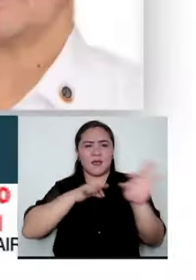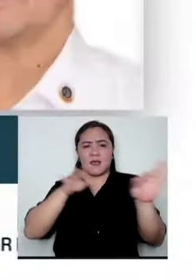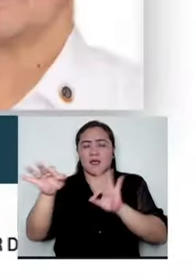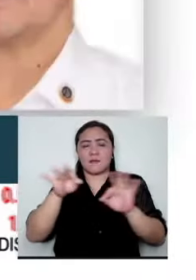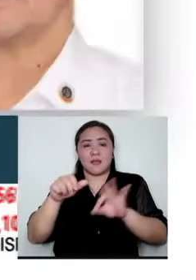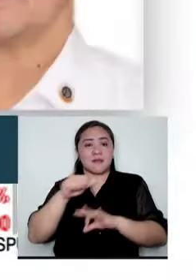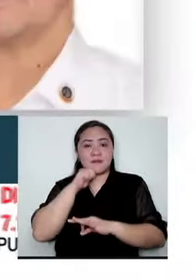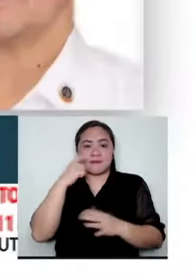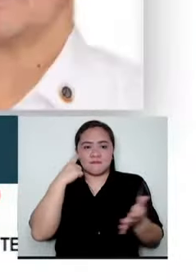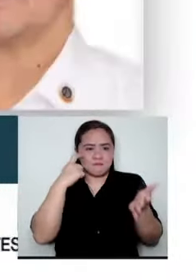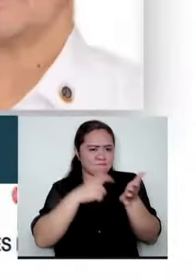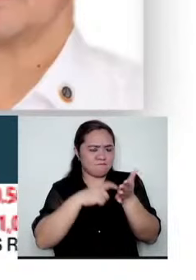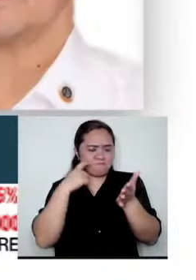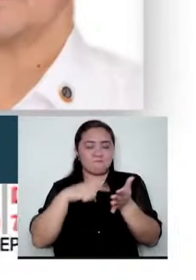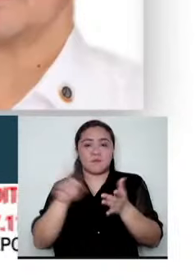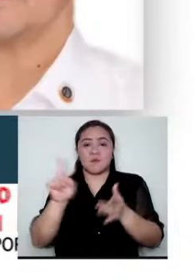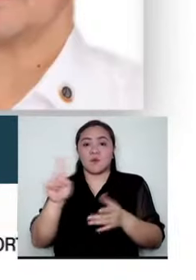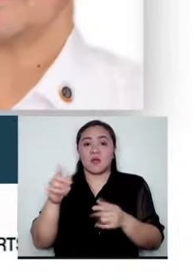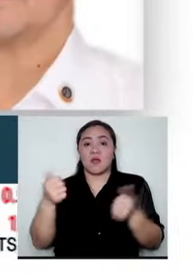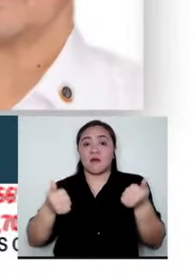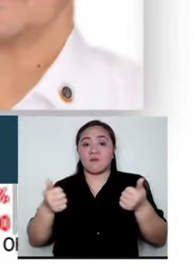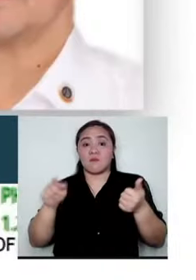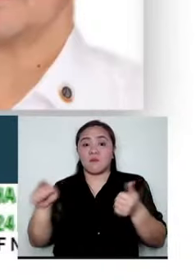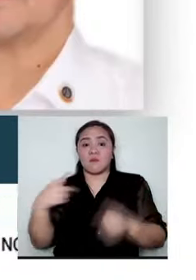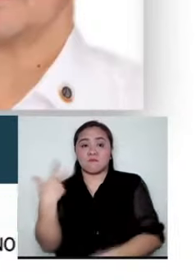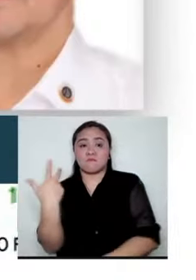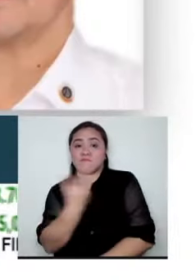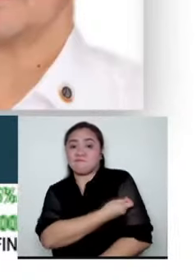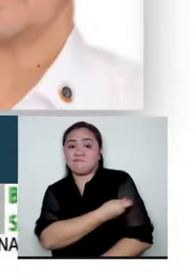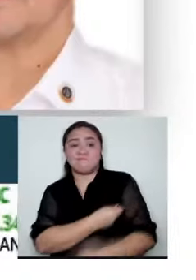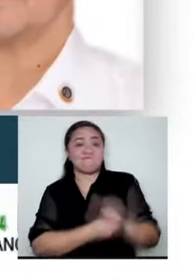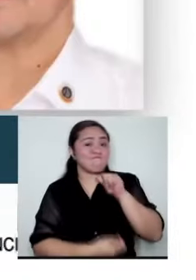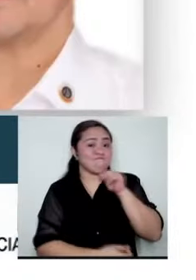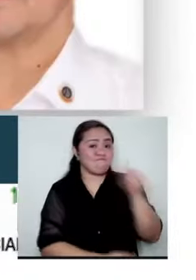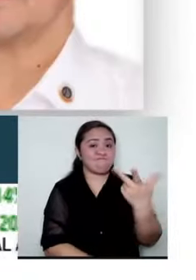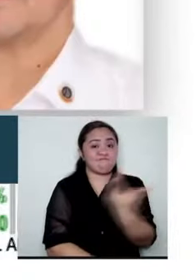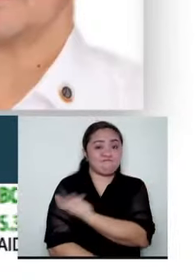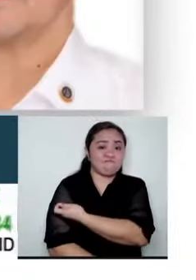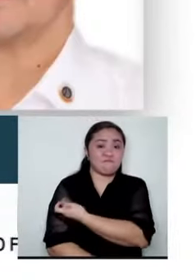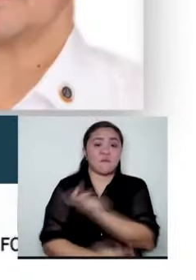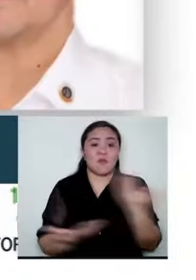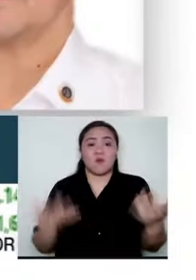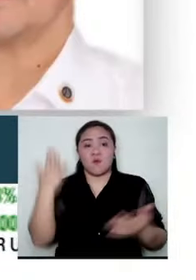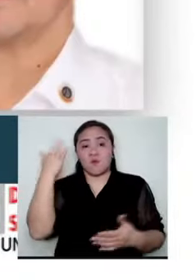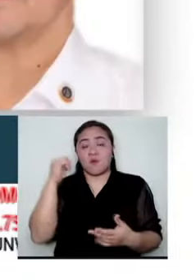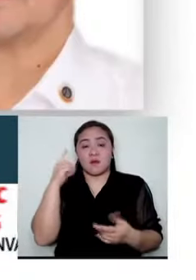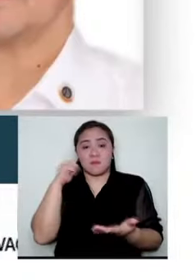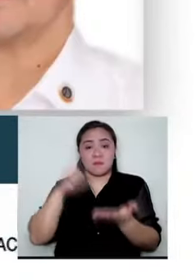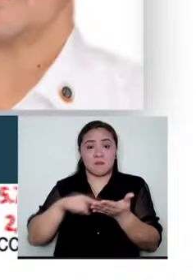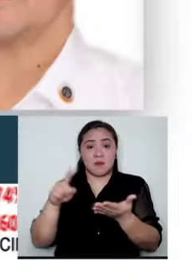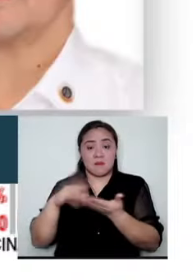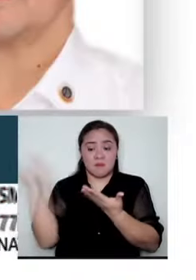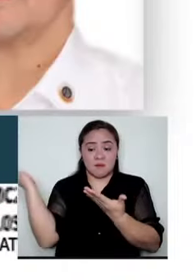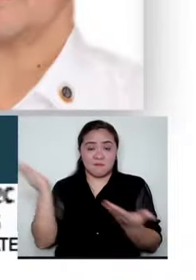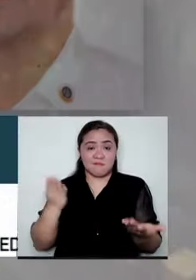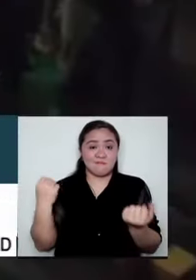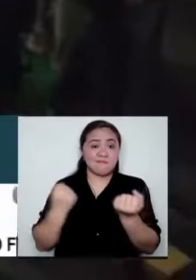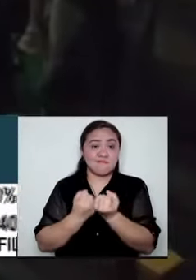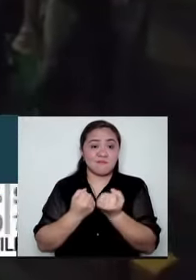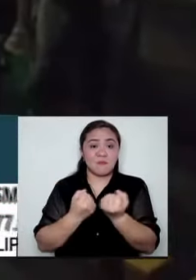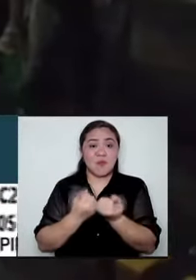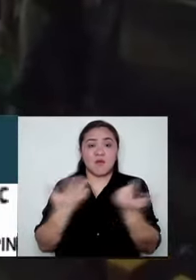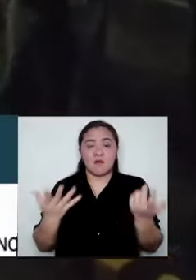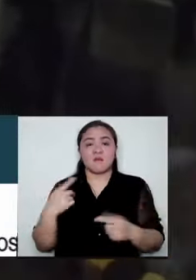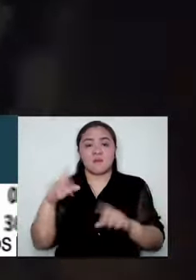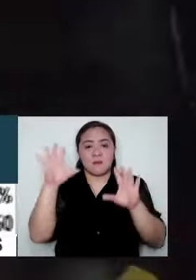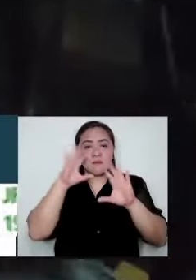not make a distinction between the unvaccinated and the vaccinated due to vaccine supply constraints. It was President